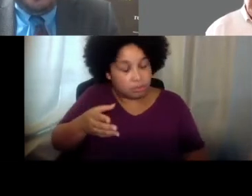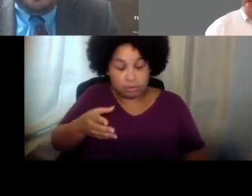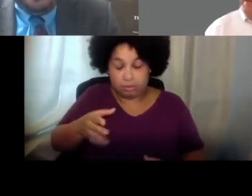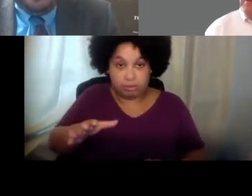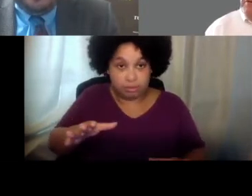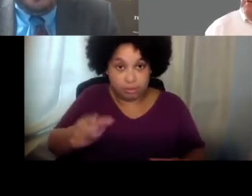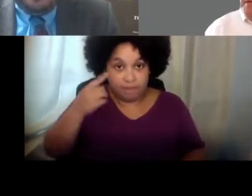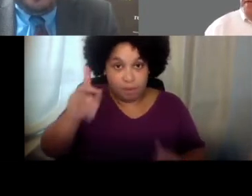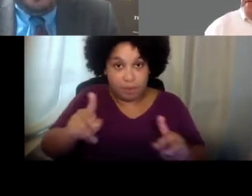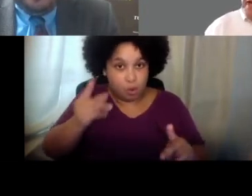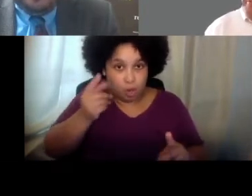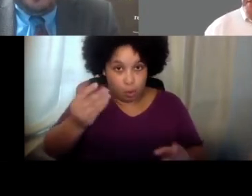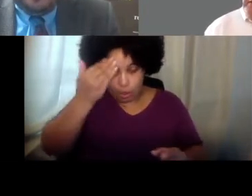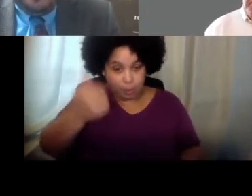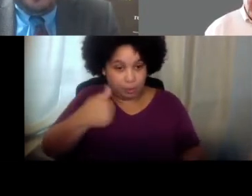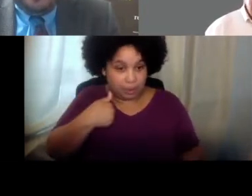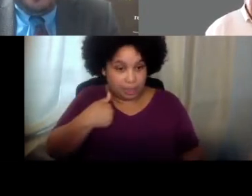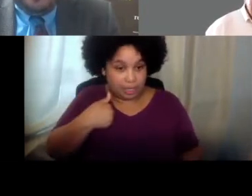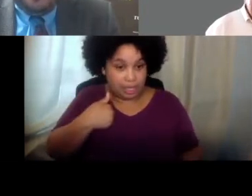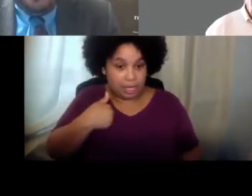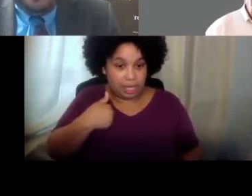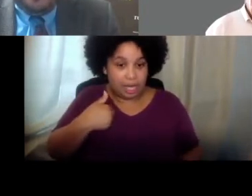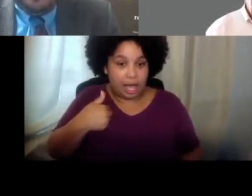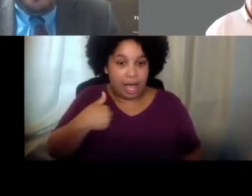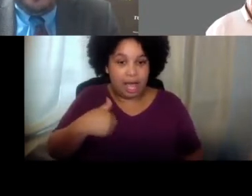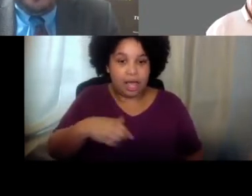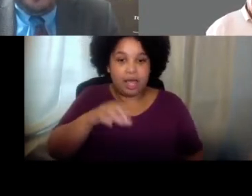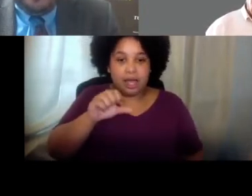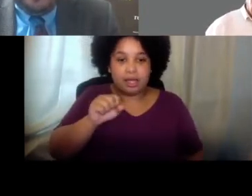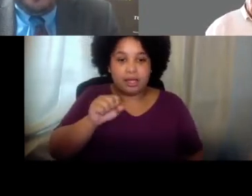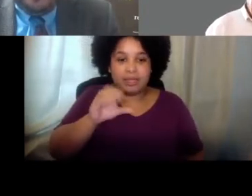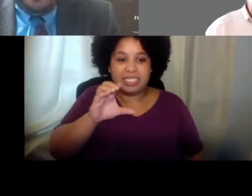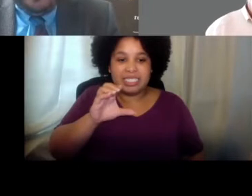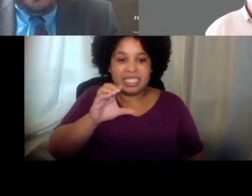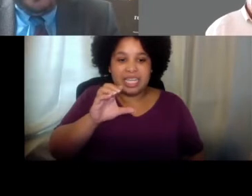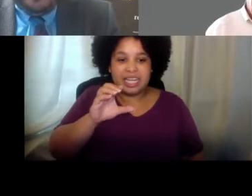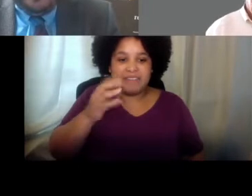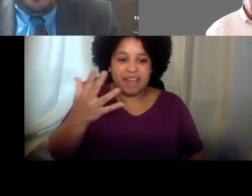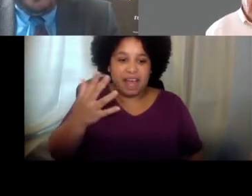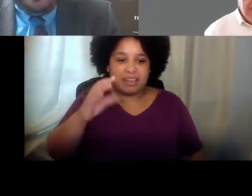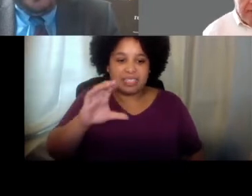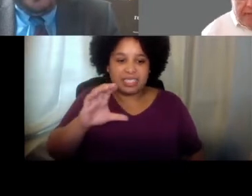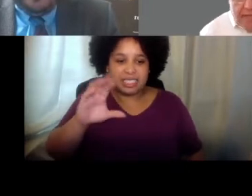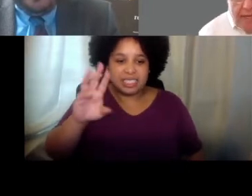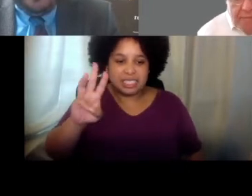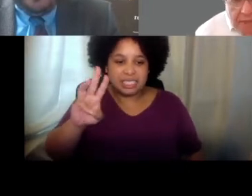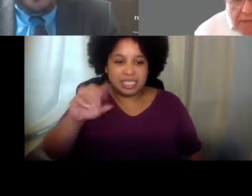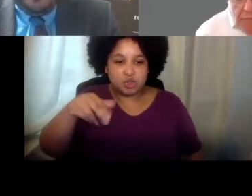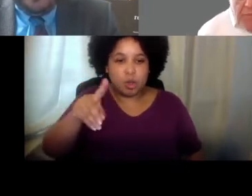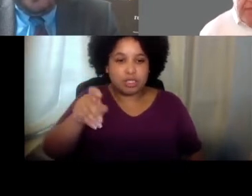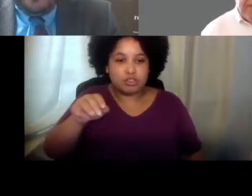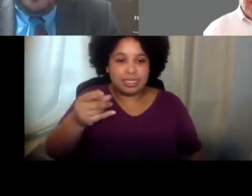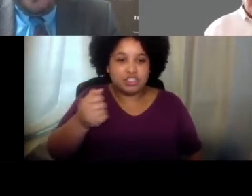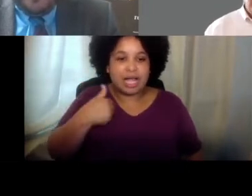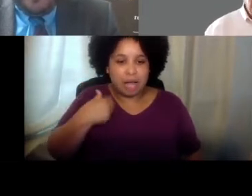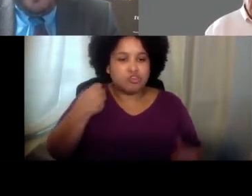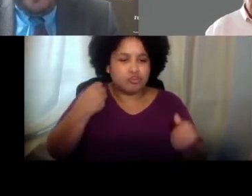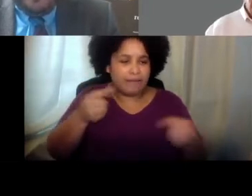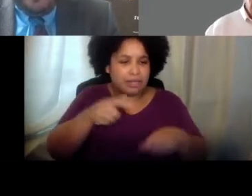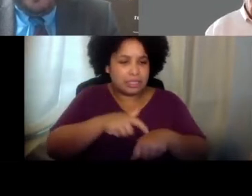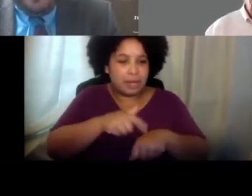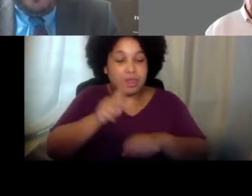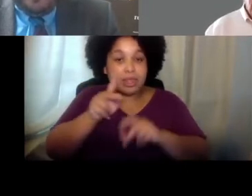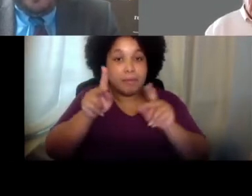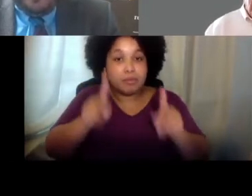you that don't know me, I'm a C5, C6 quadriplegic. I'm paralyzed. I was driving at the time, but this guy